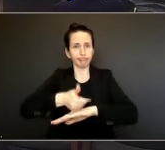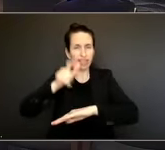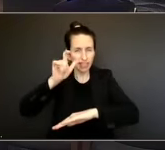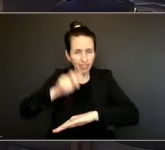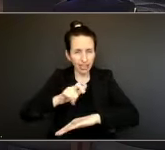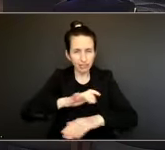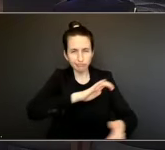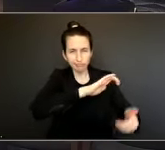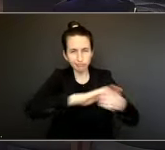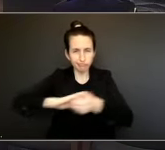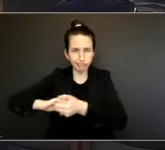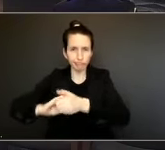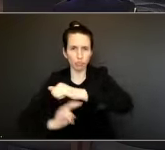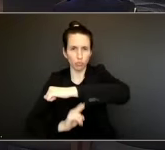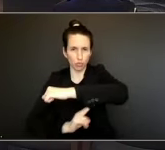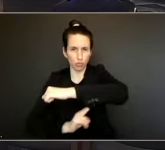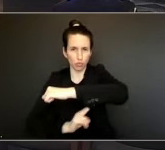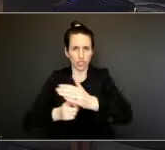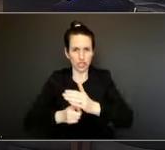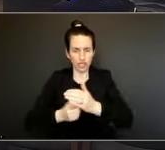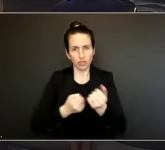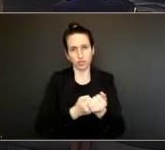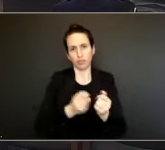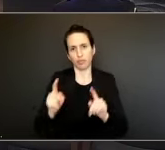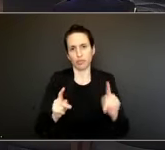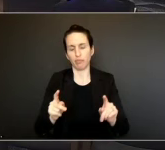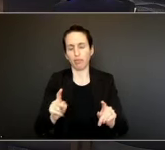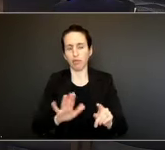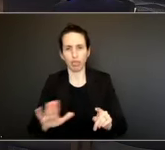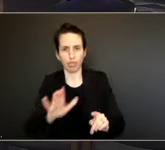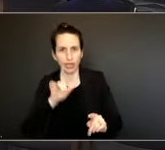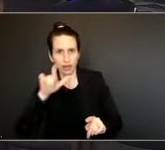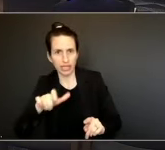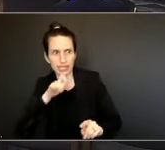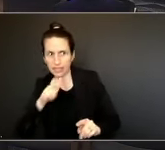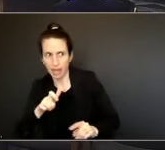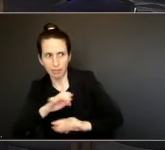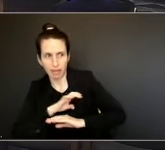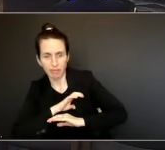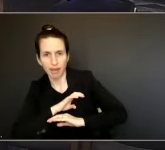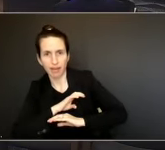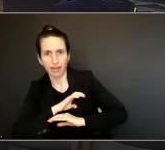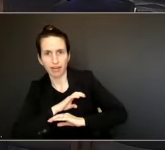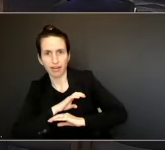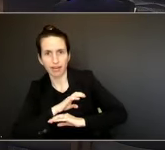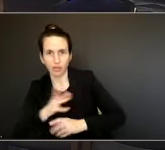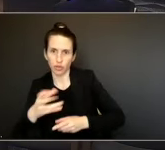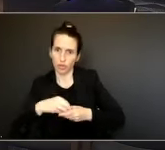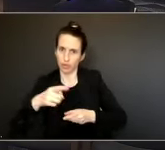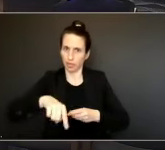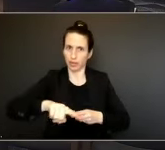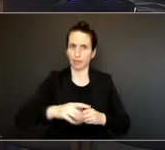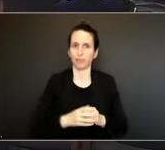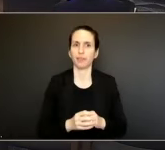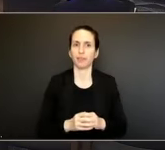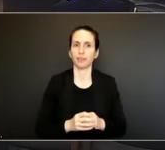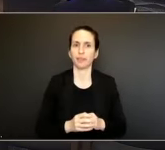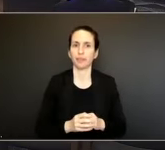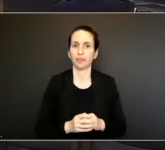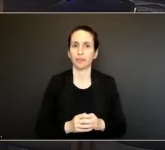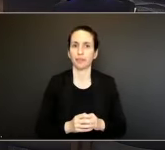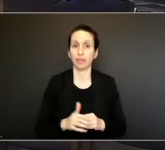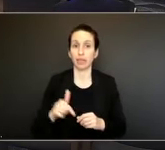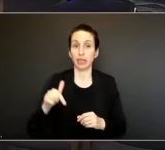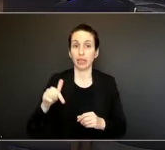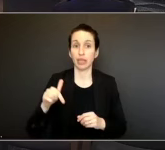people who aren't getting their needs met to make their voices heard. This center will help consumers using public mental health